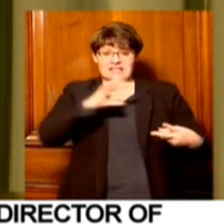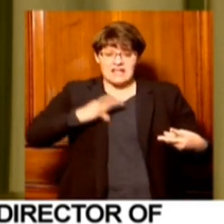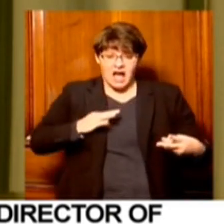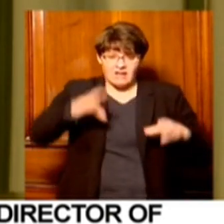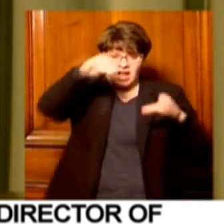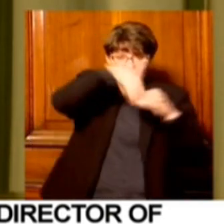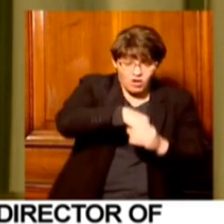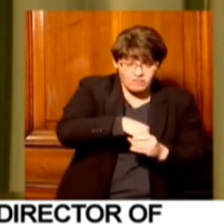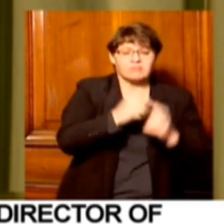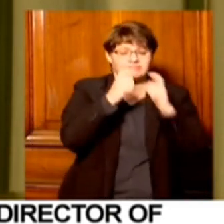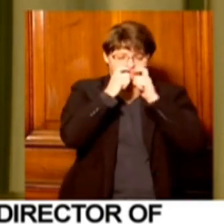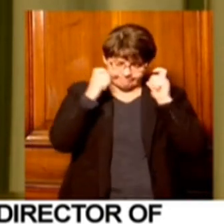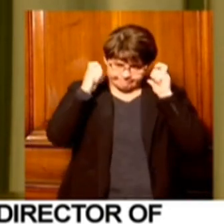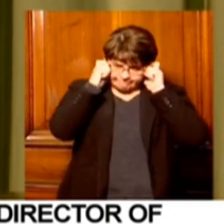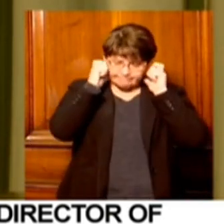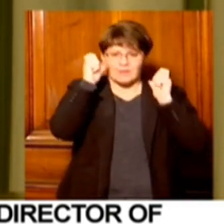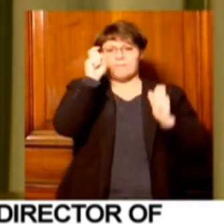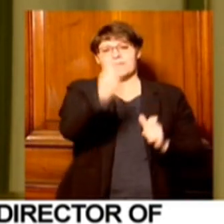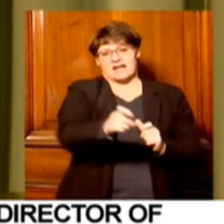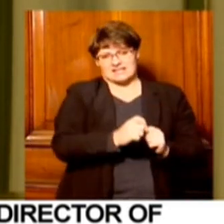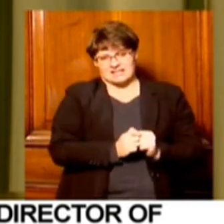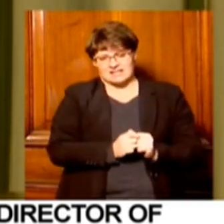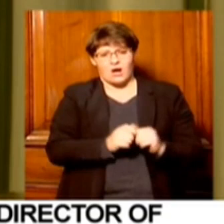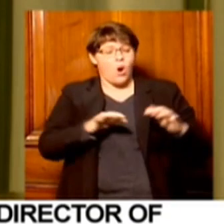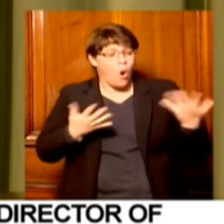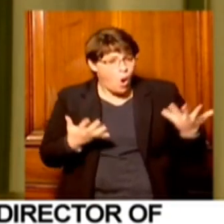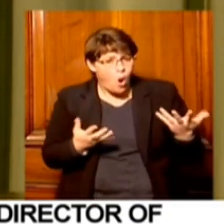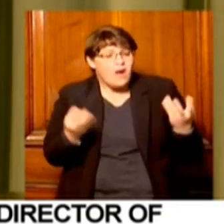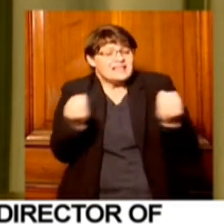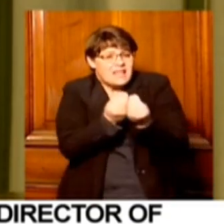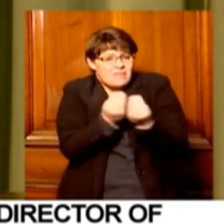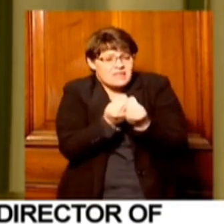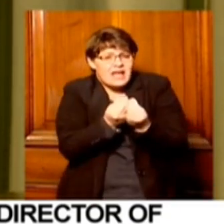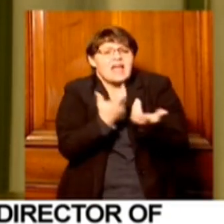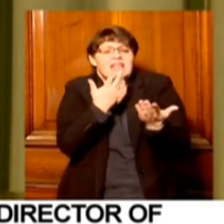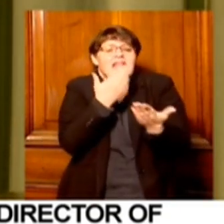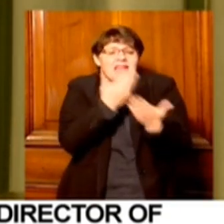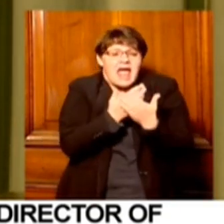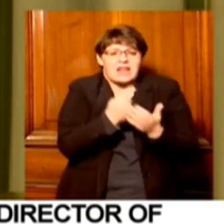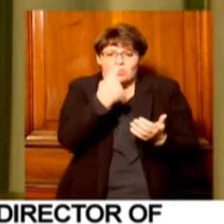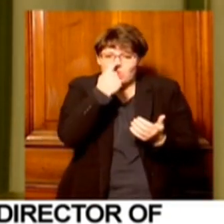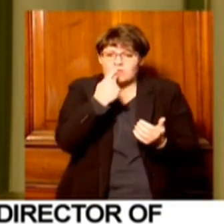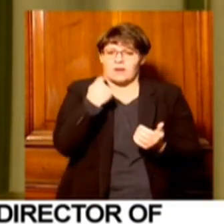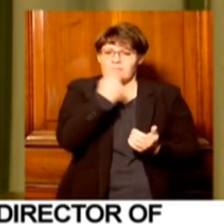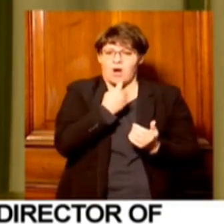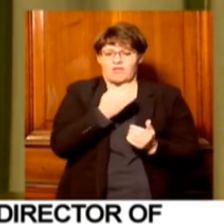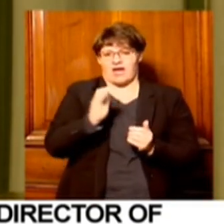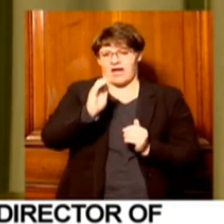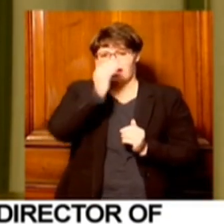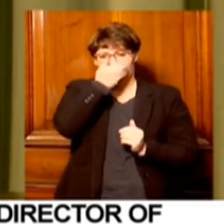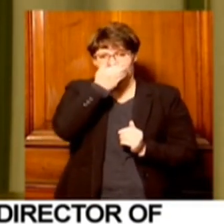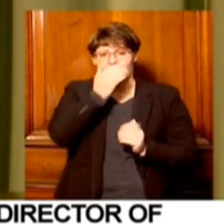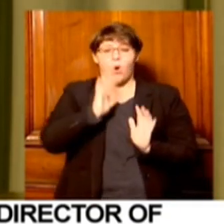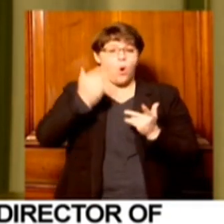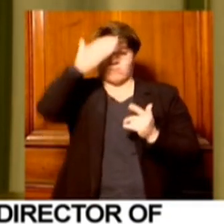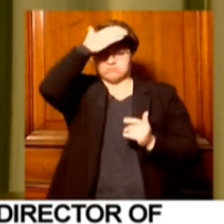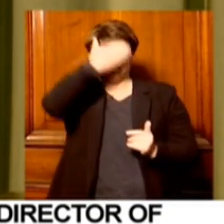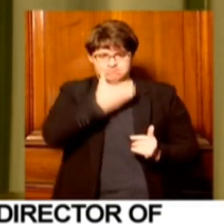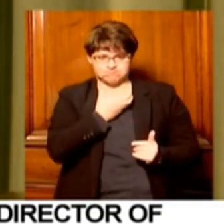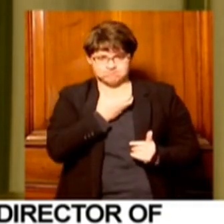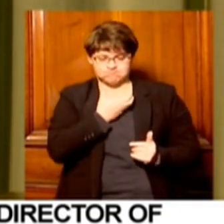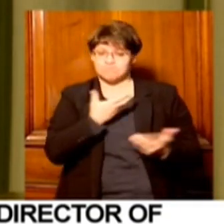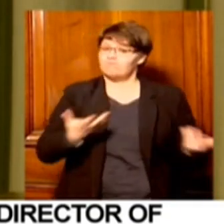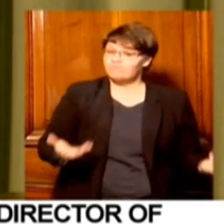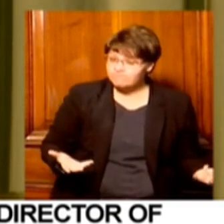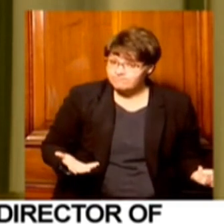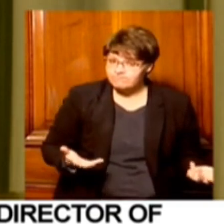masks or appropriate item that covers the nose and mouth together with a face shield.